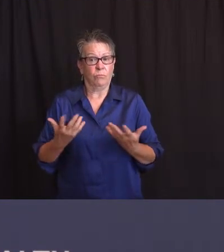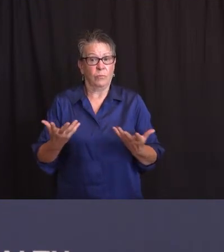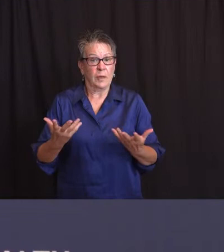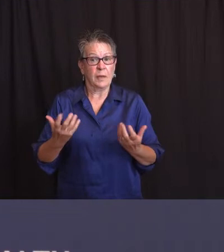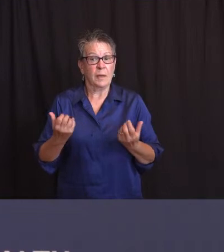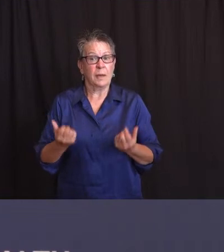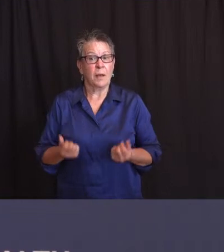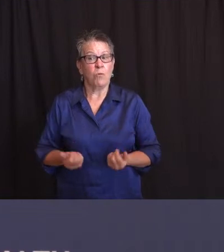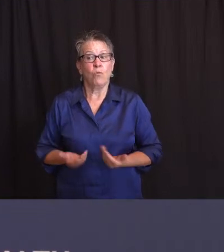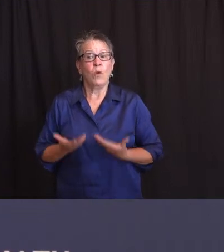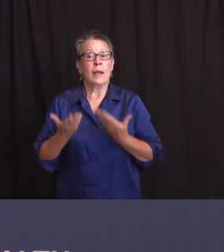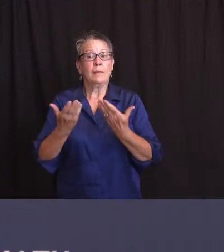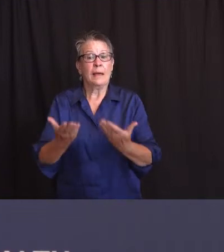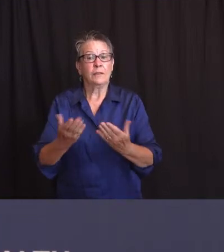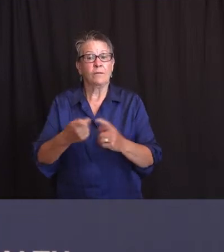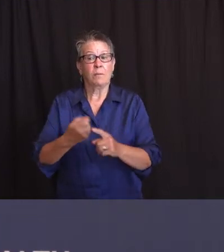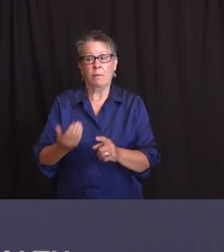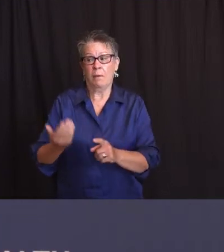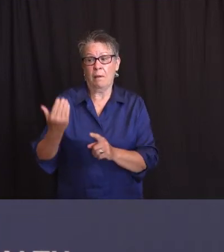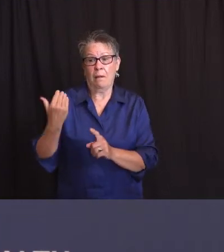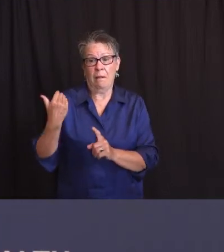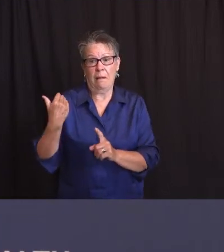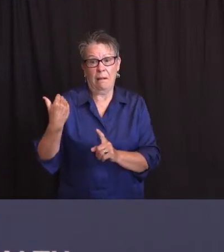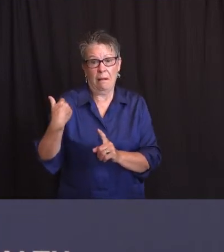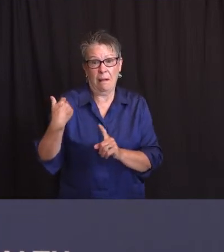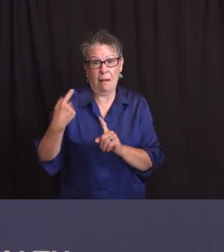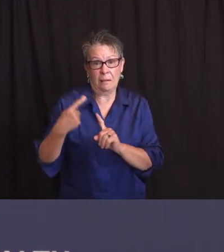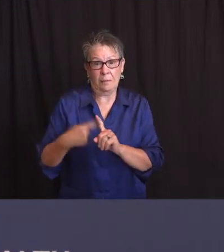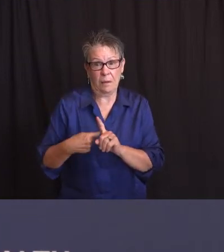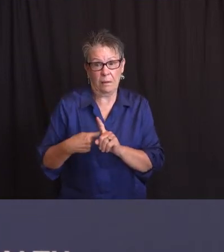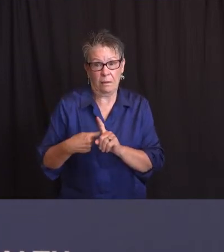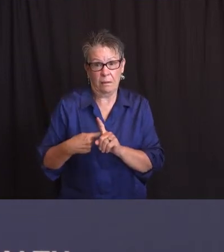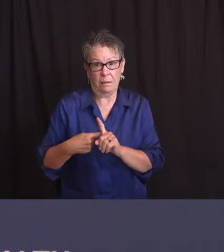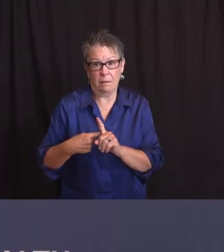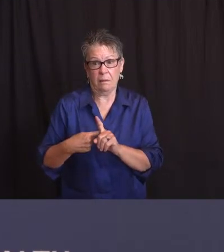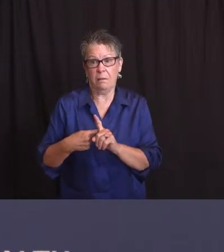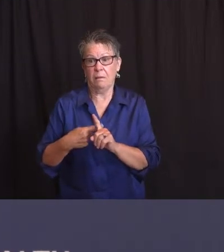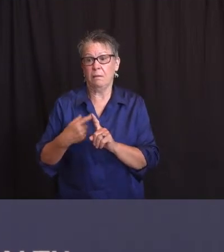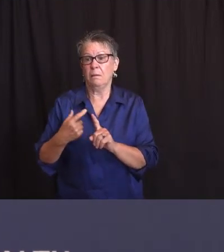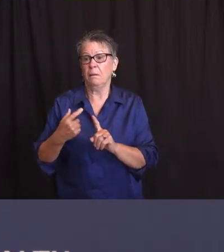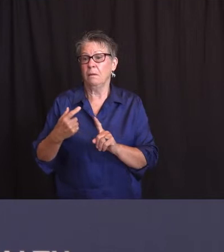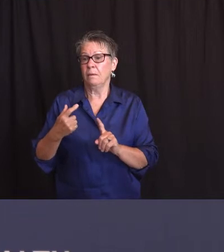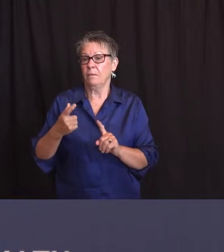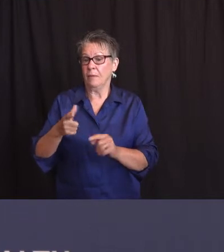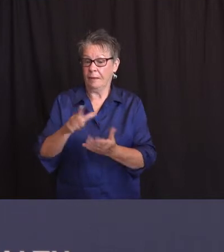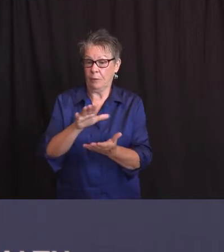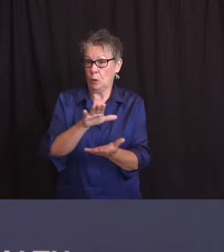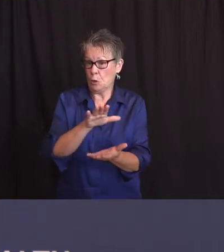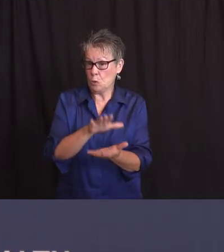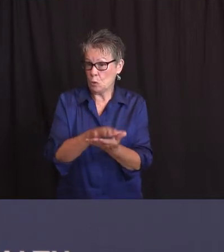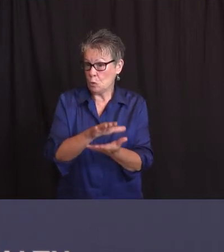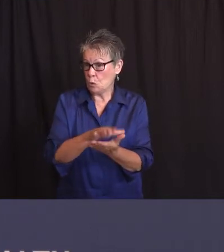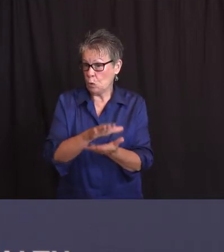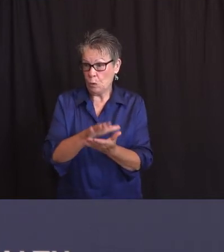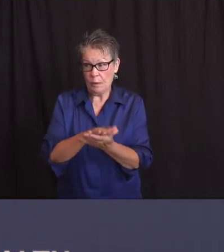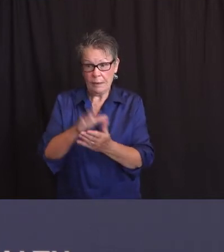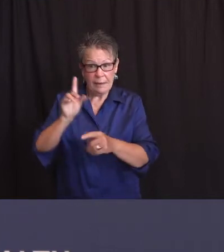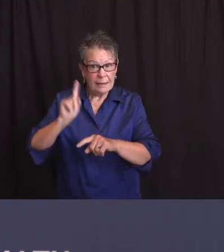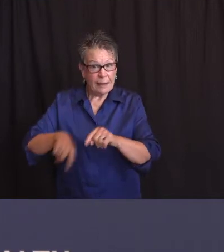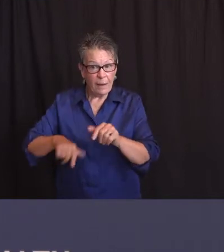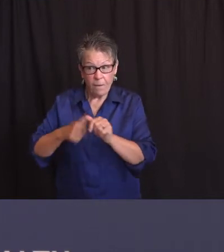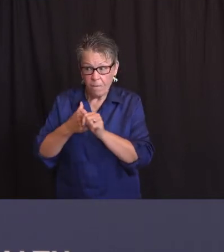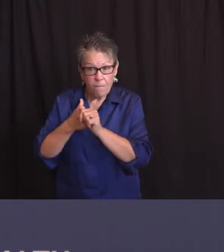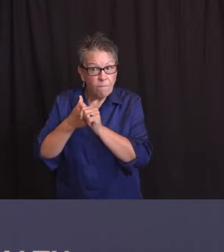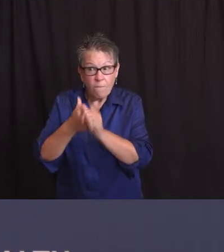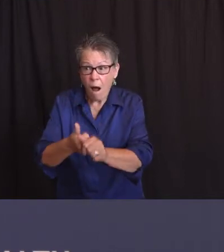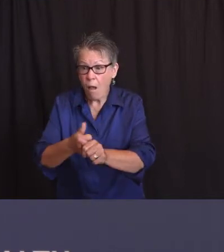month ago, are recommendations. And importantly, if a school is not able to abide by those recommendations, that is